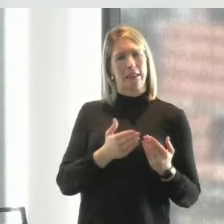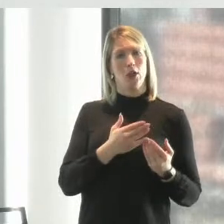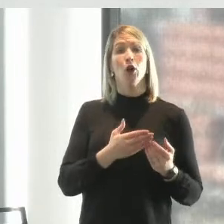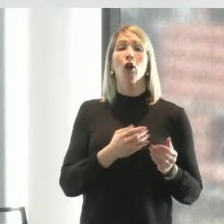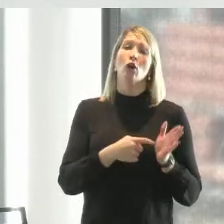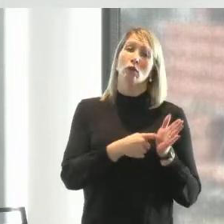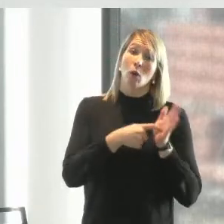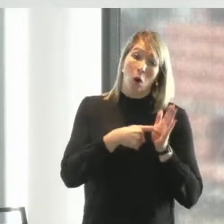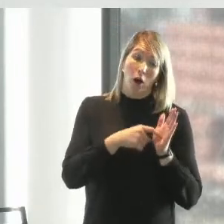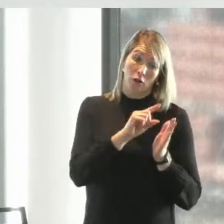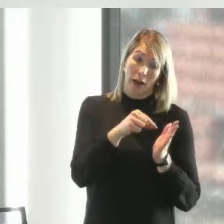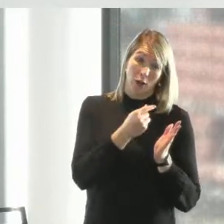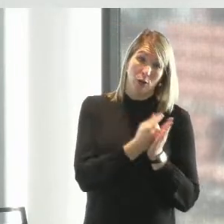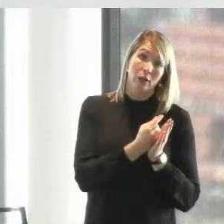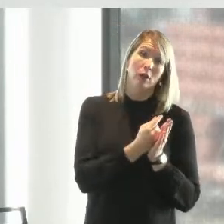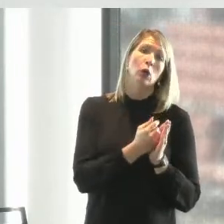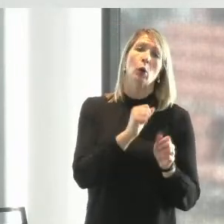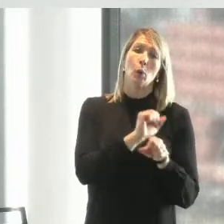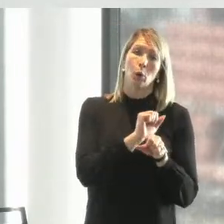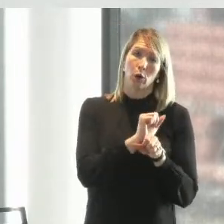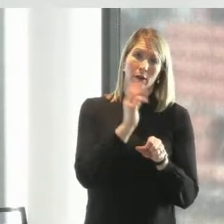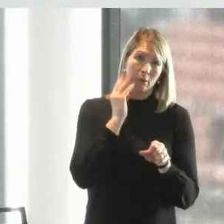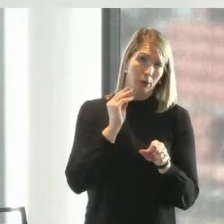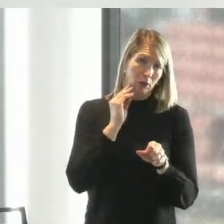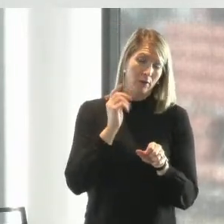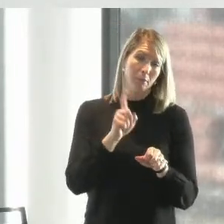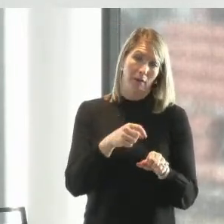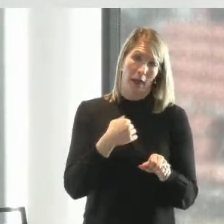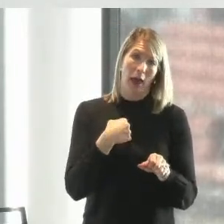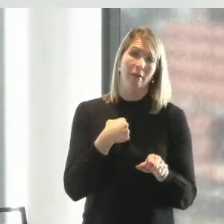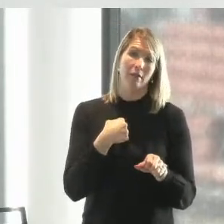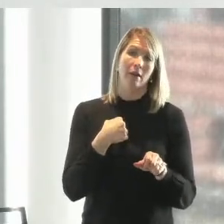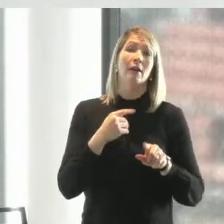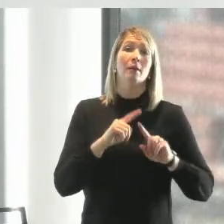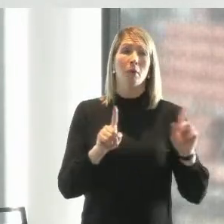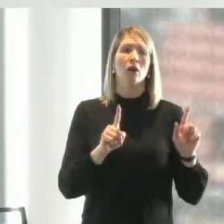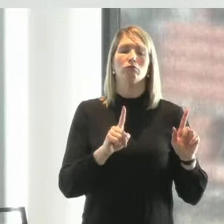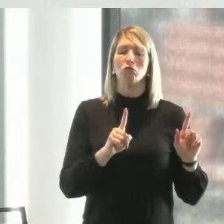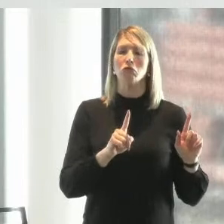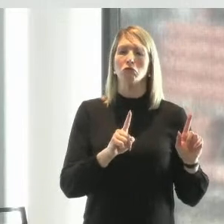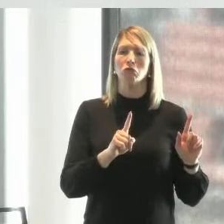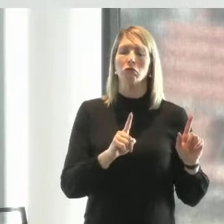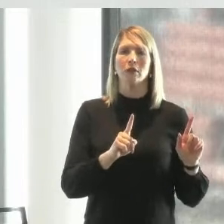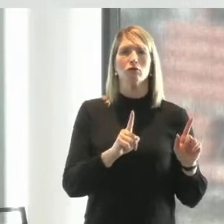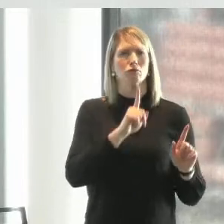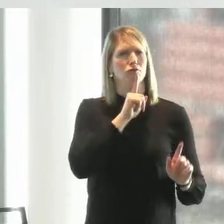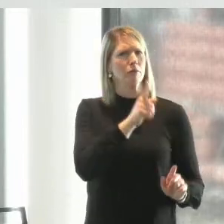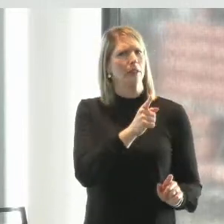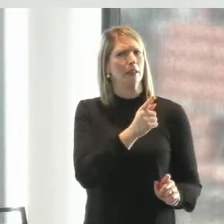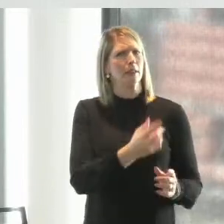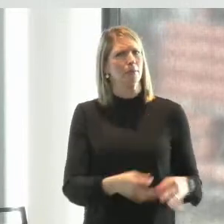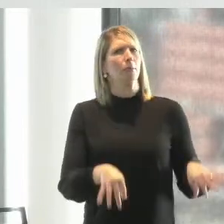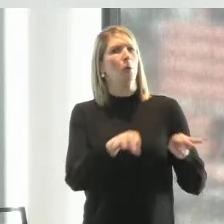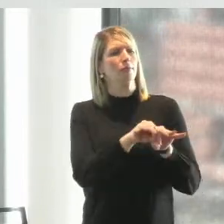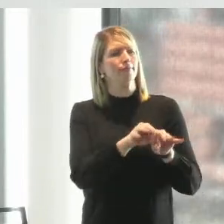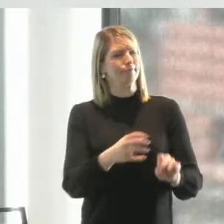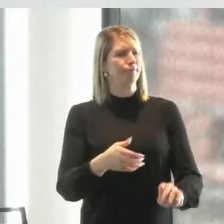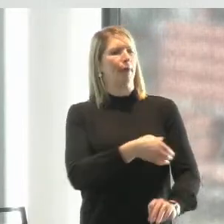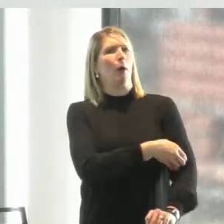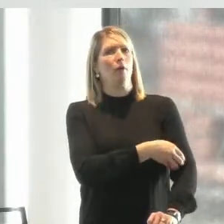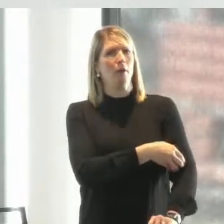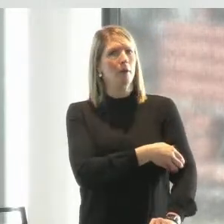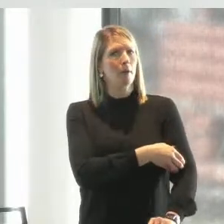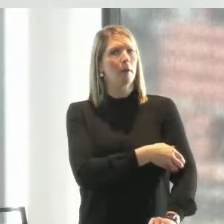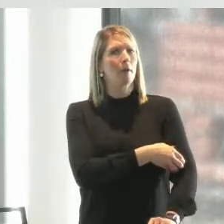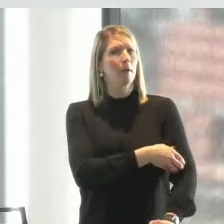bring pre-existing work experience. This is powerful. This is important because it not only builds